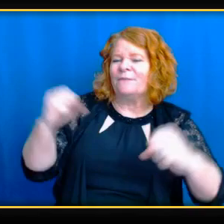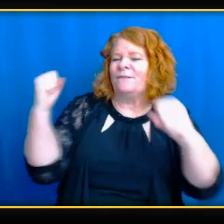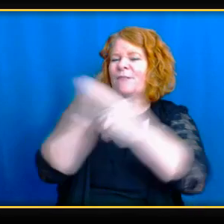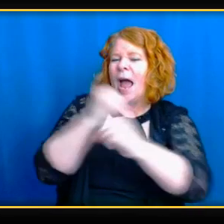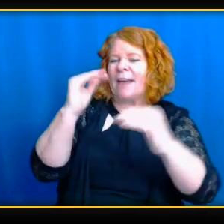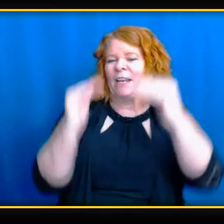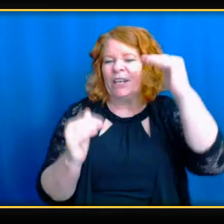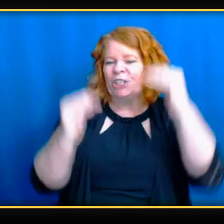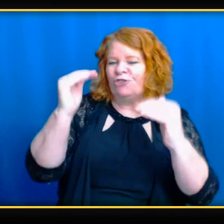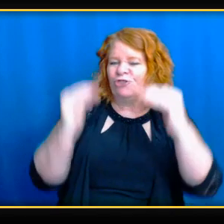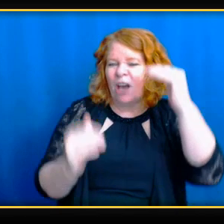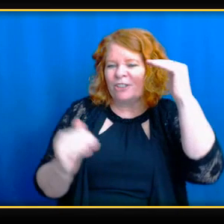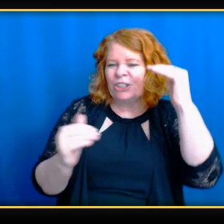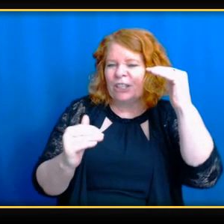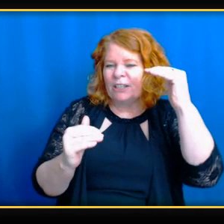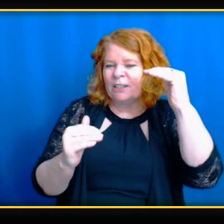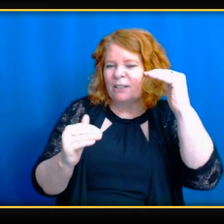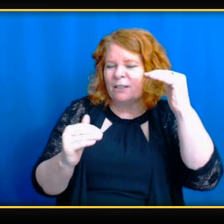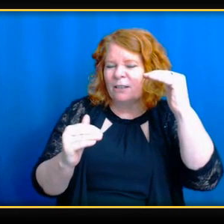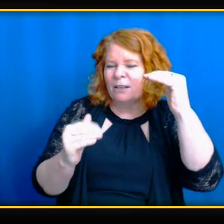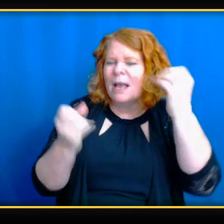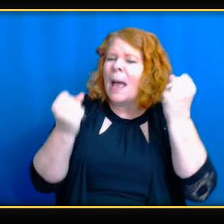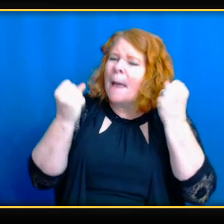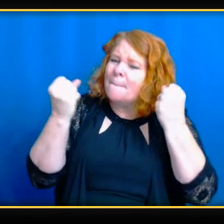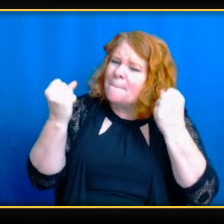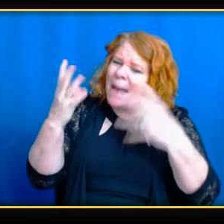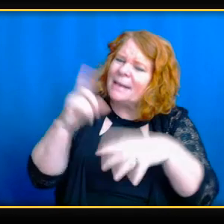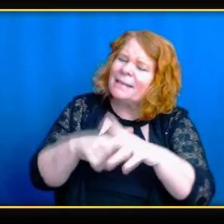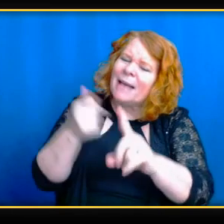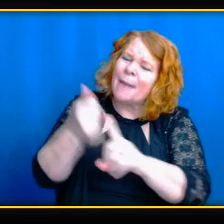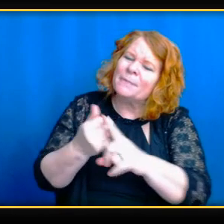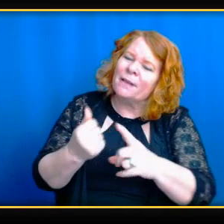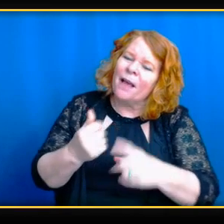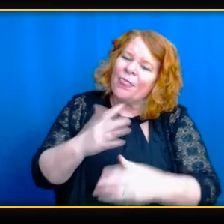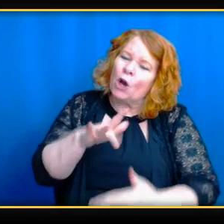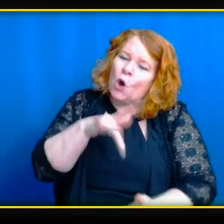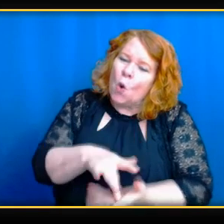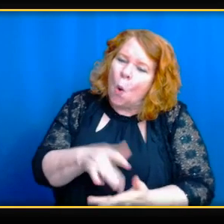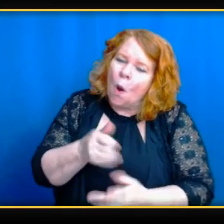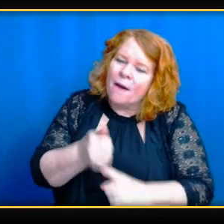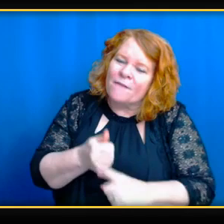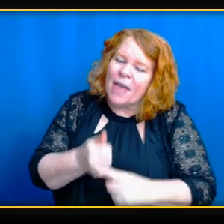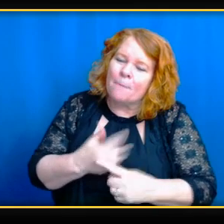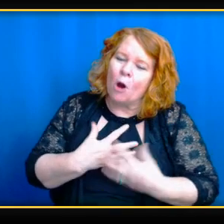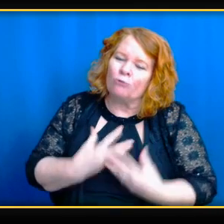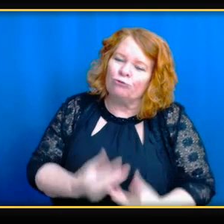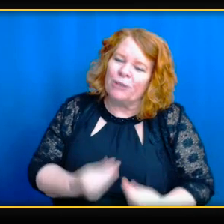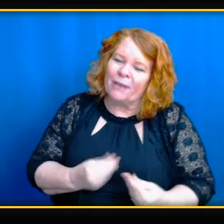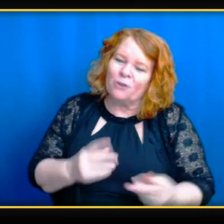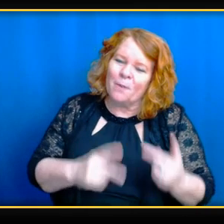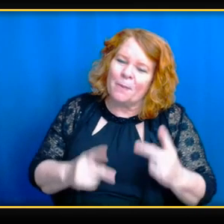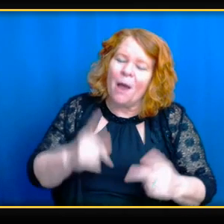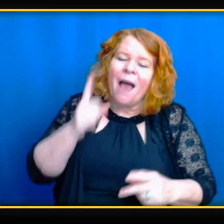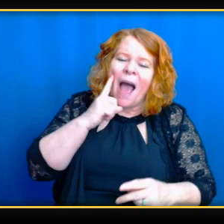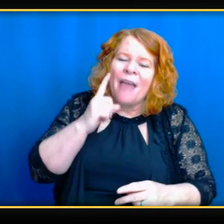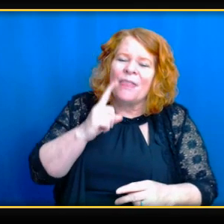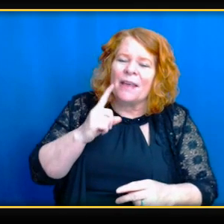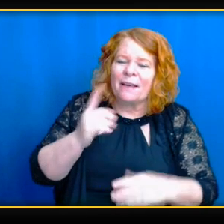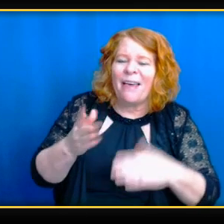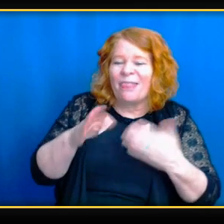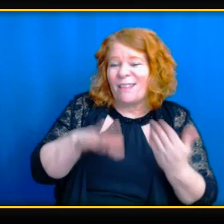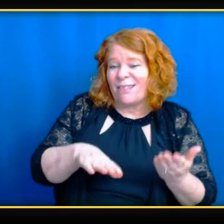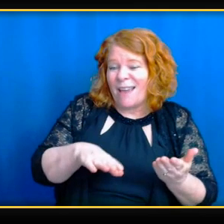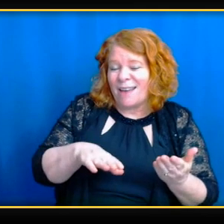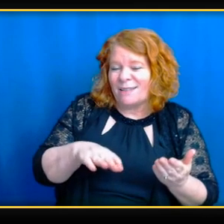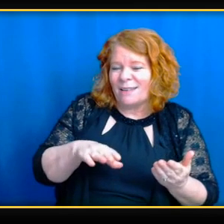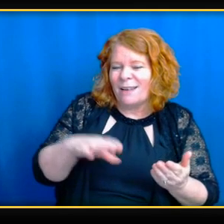times they're gentle people at their core. I think of the late Congressman John Lewis, who made famous the phrase,